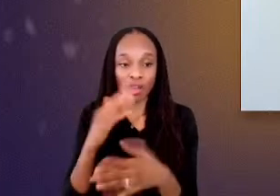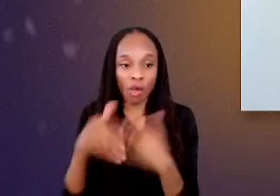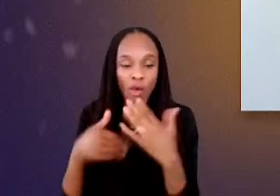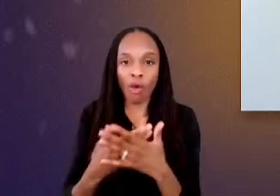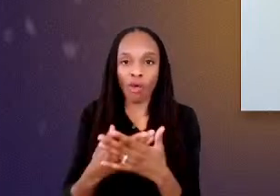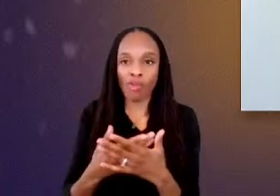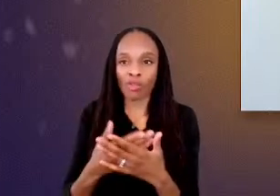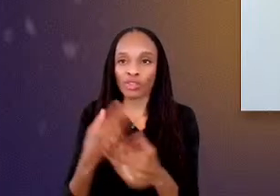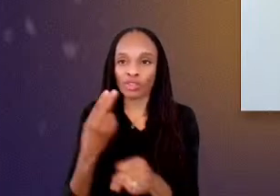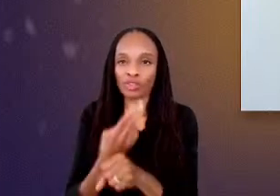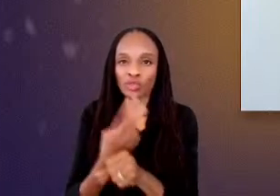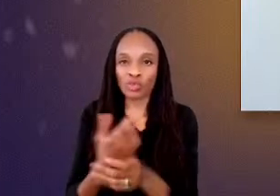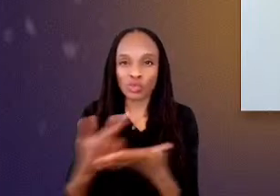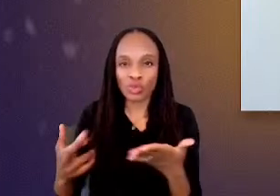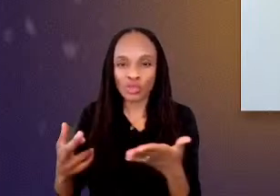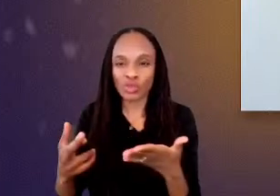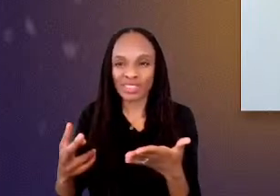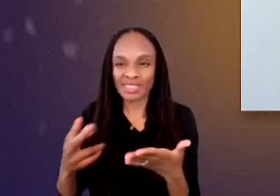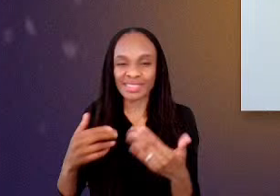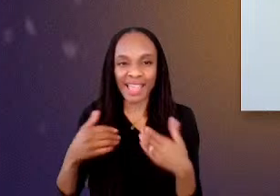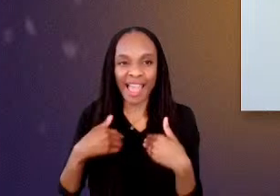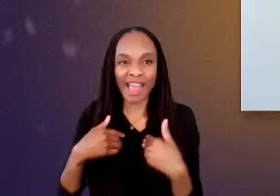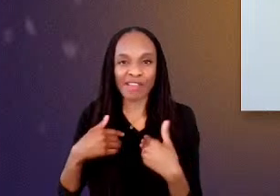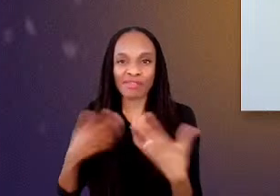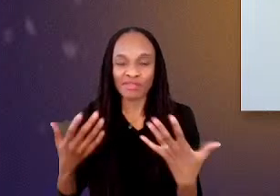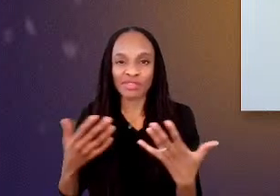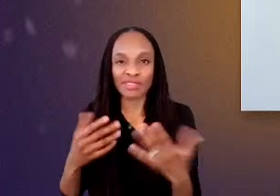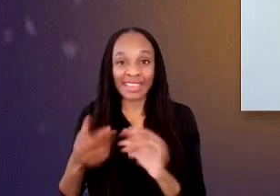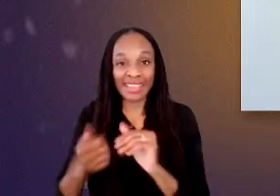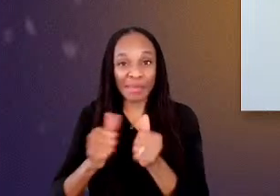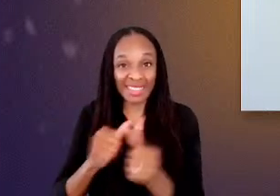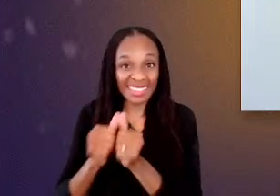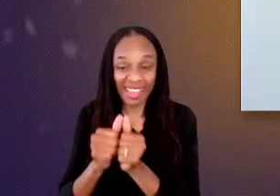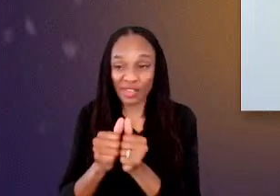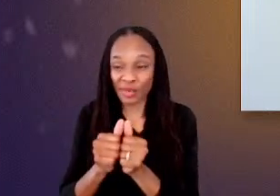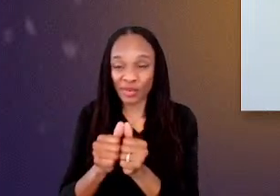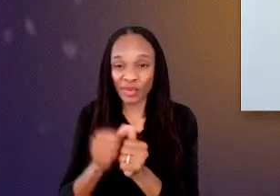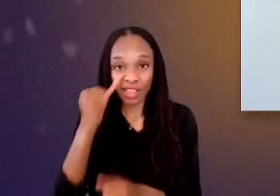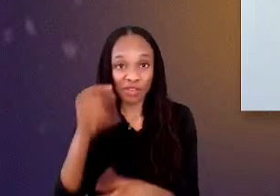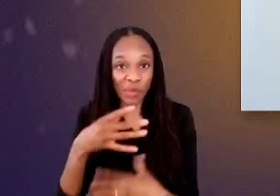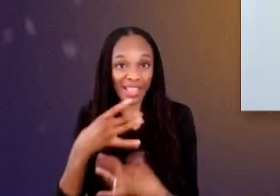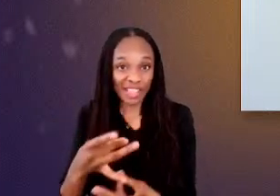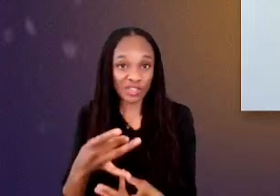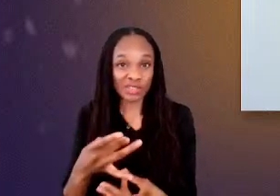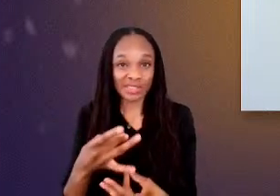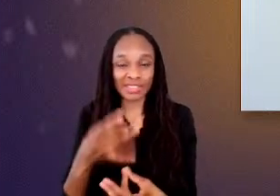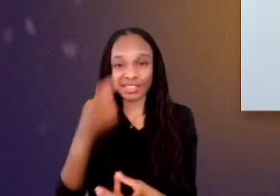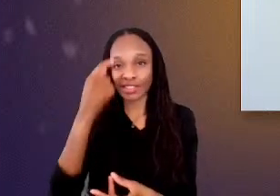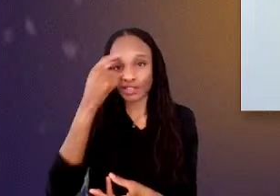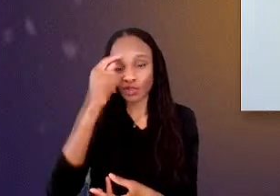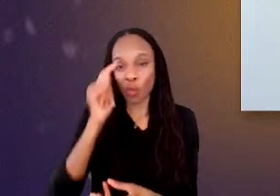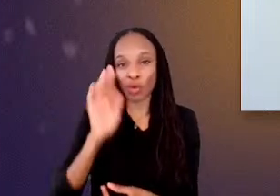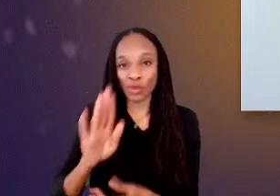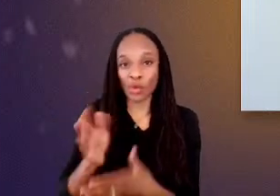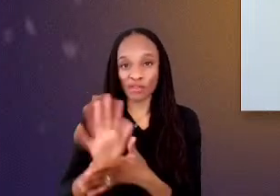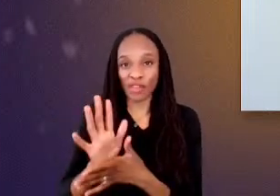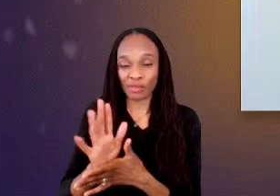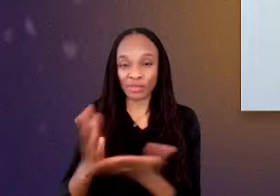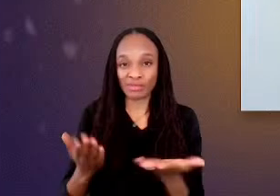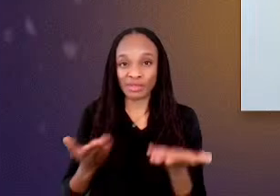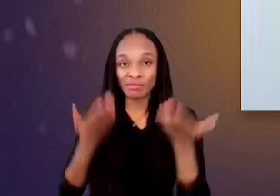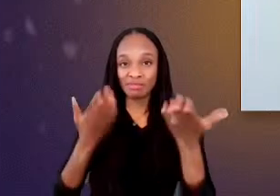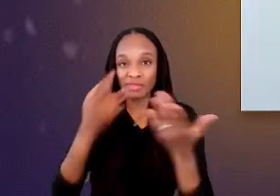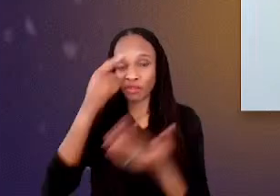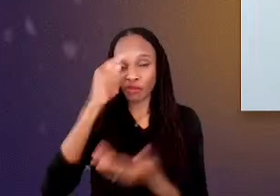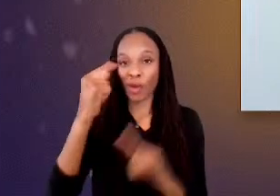some sort of collective campaign together if you were interested in considering putting your film up for consideration. And so